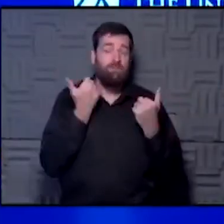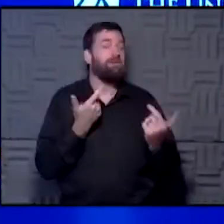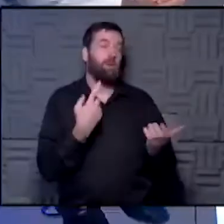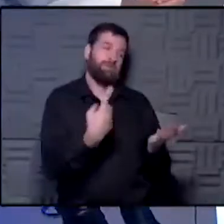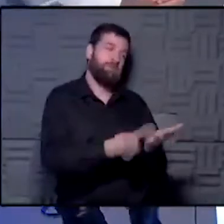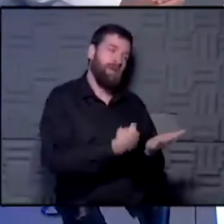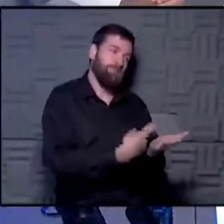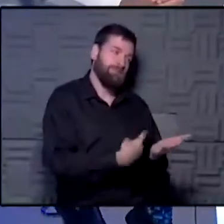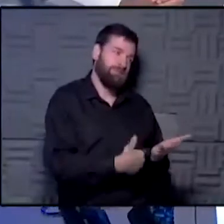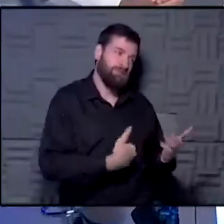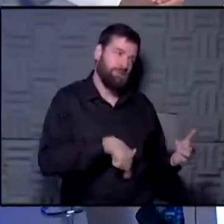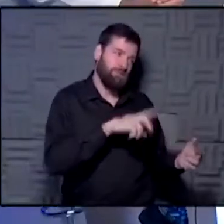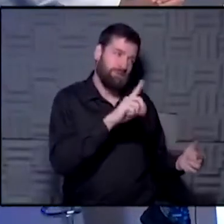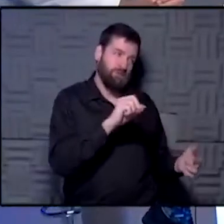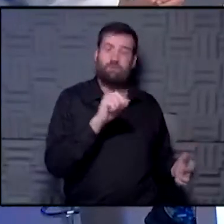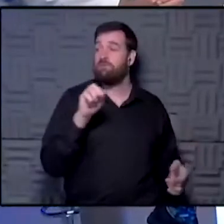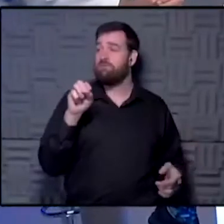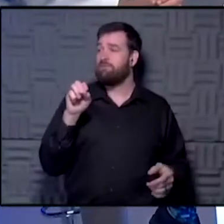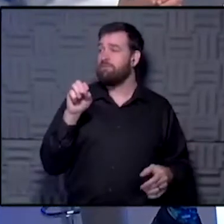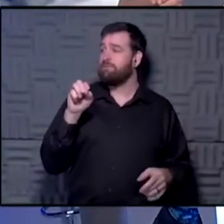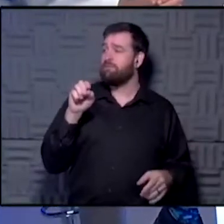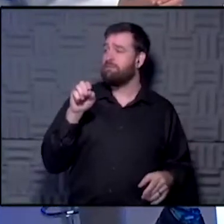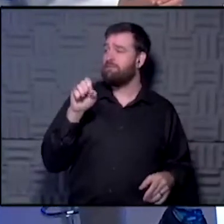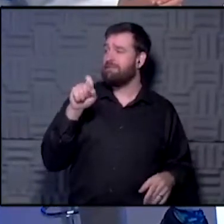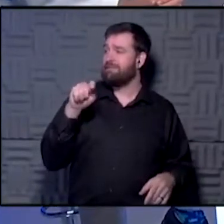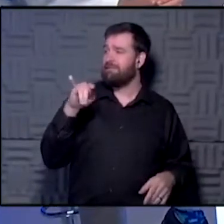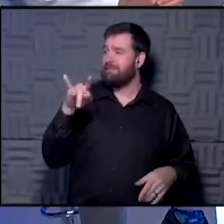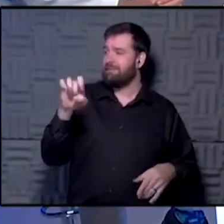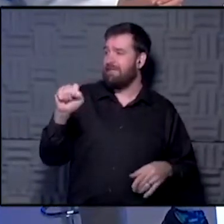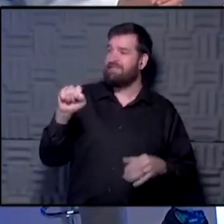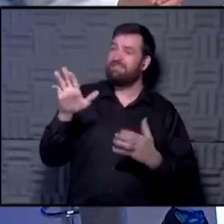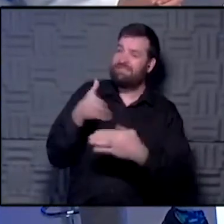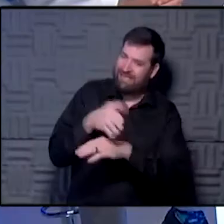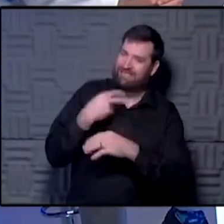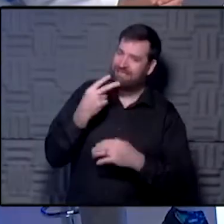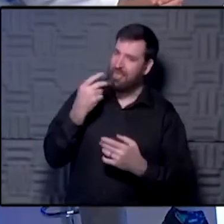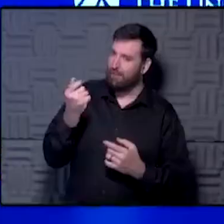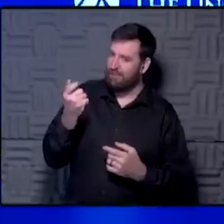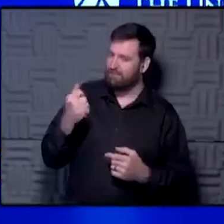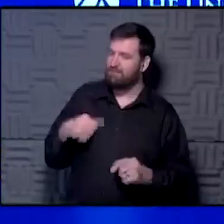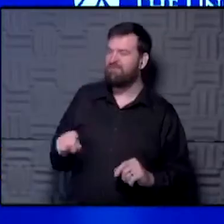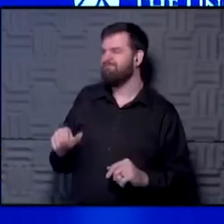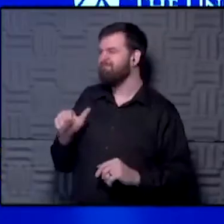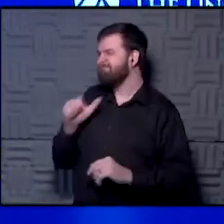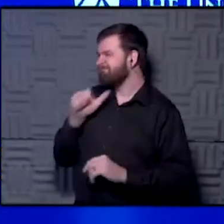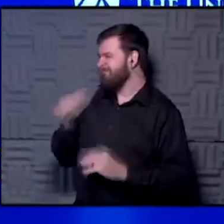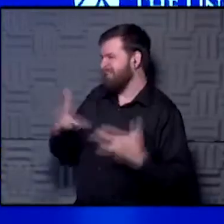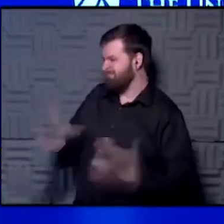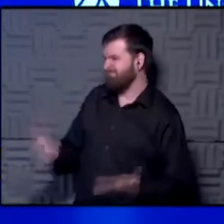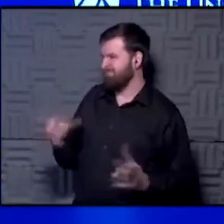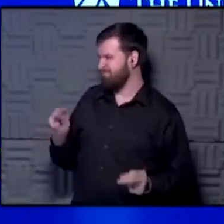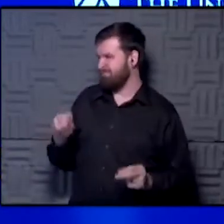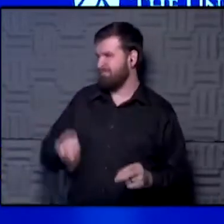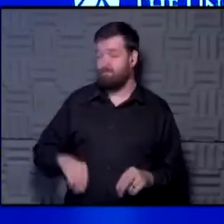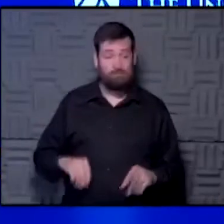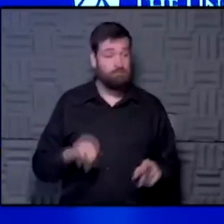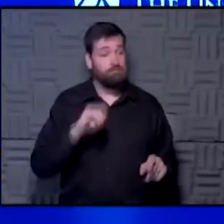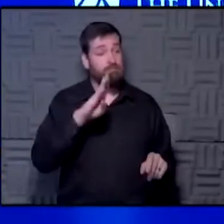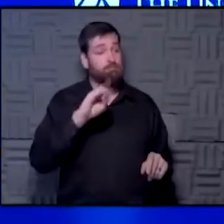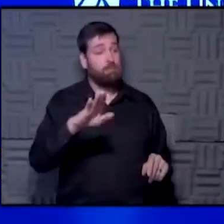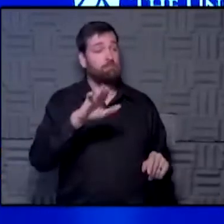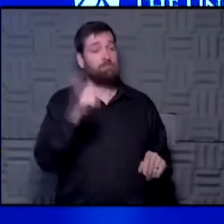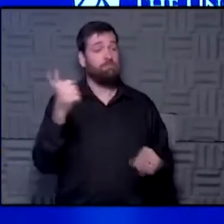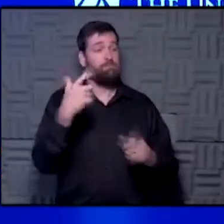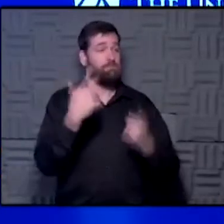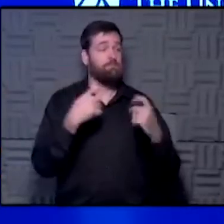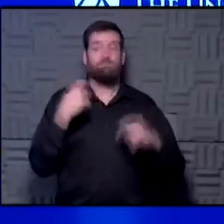we are. Yeah, we do. Stites sings to Yeah, Dana. a little bit, but not as a rule. So, Bob, you have another question? Yep, I